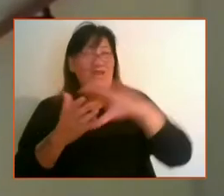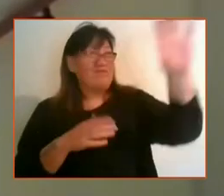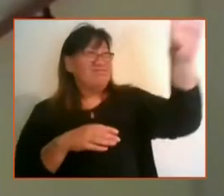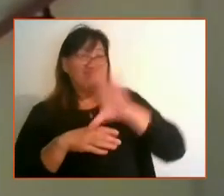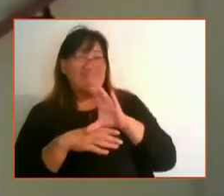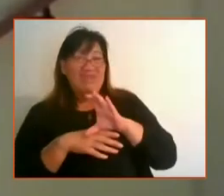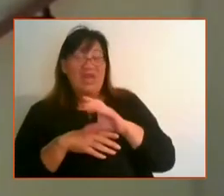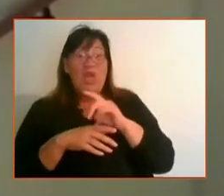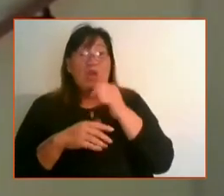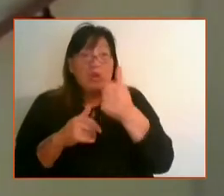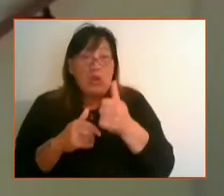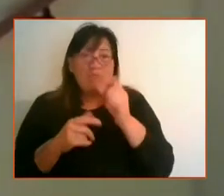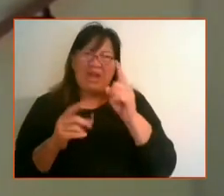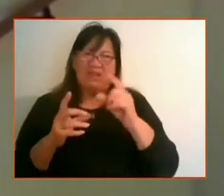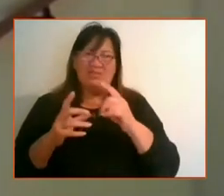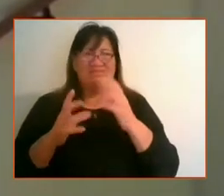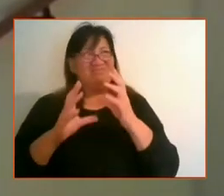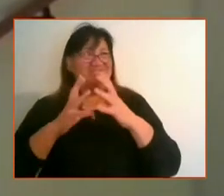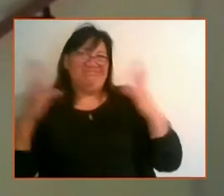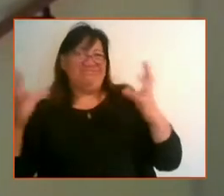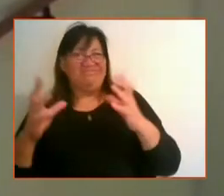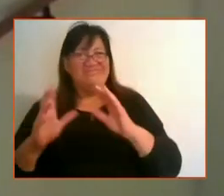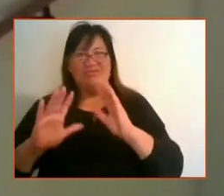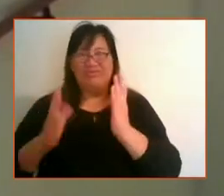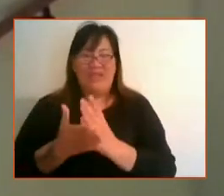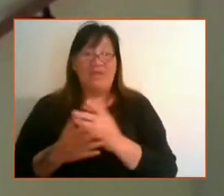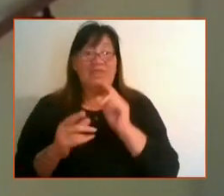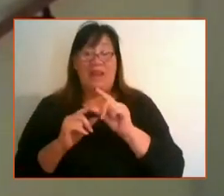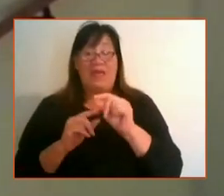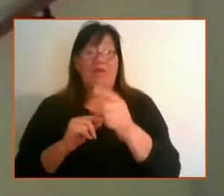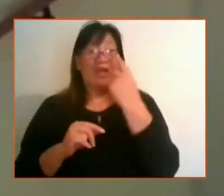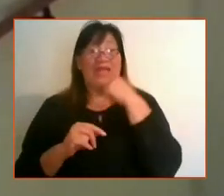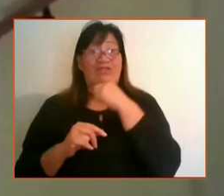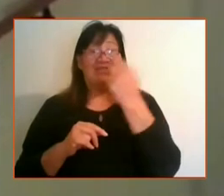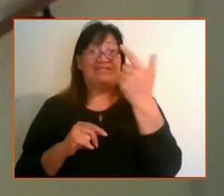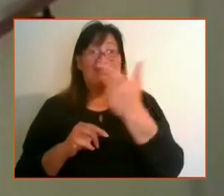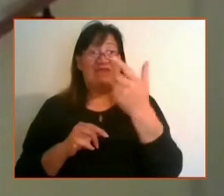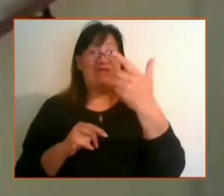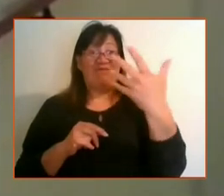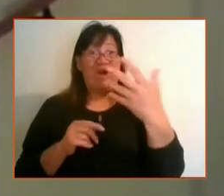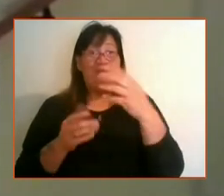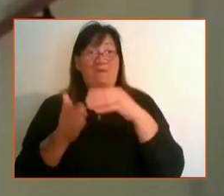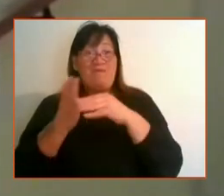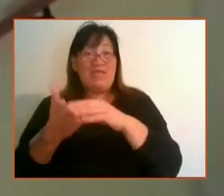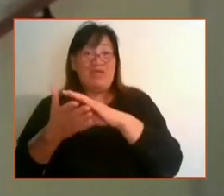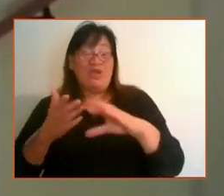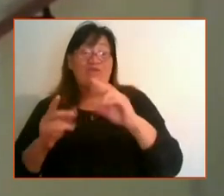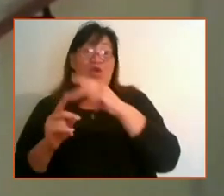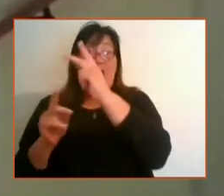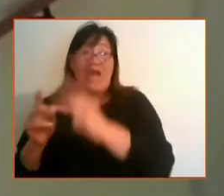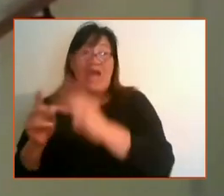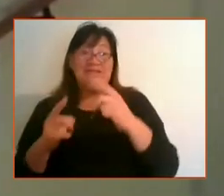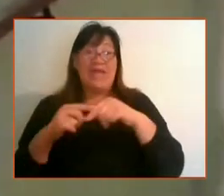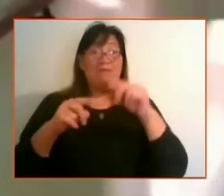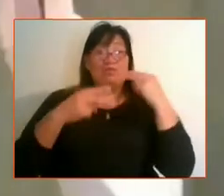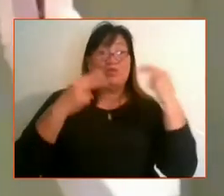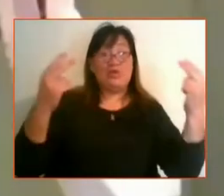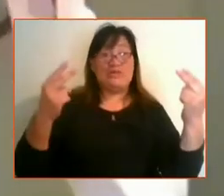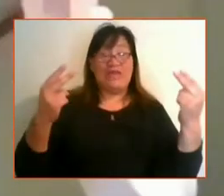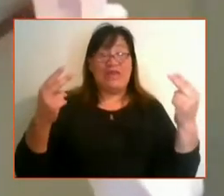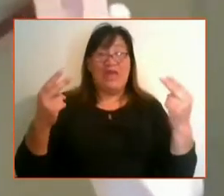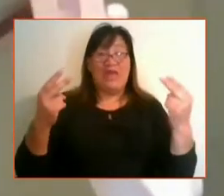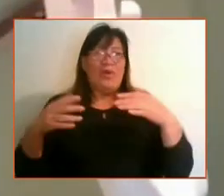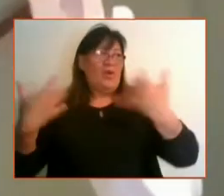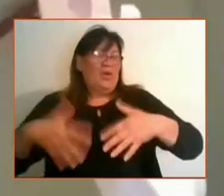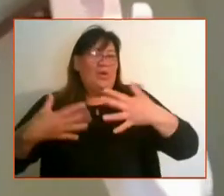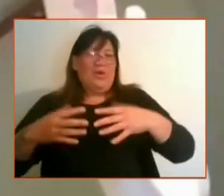not earth-shattering. Then 2 days after that, $175 million arts and music recovery package was announced. The heavens were alight